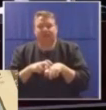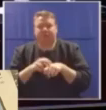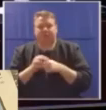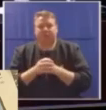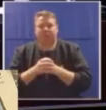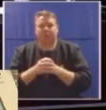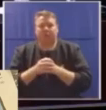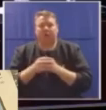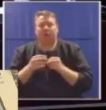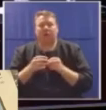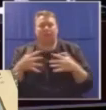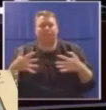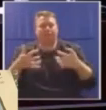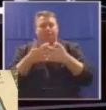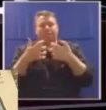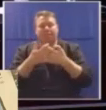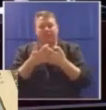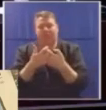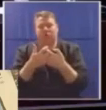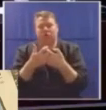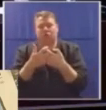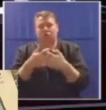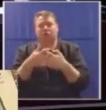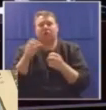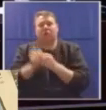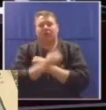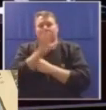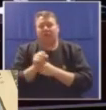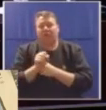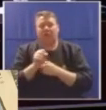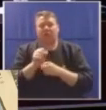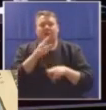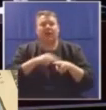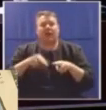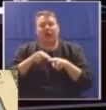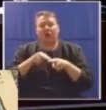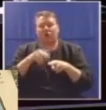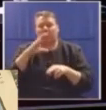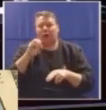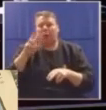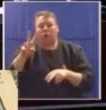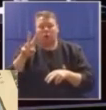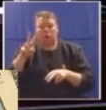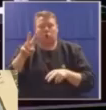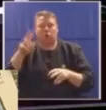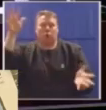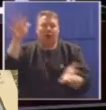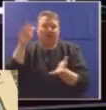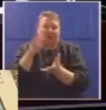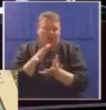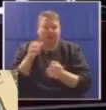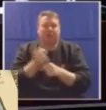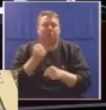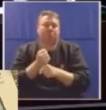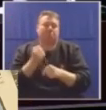carbon emissions reduction commitments. The pledges made by the International Partners